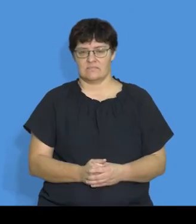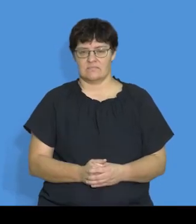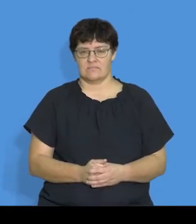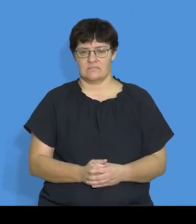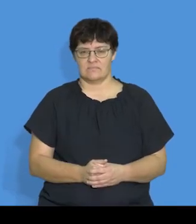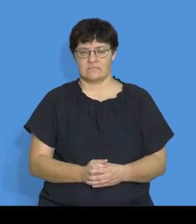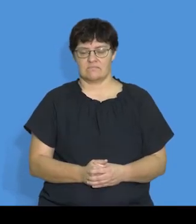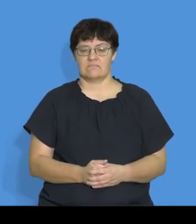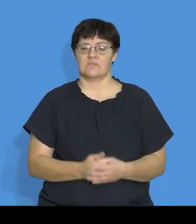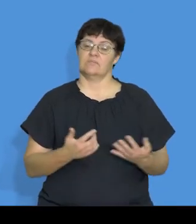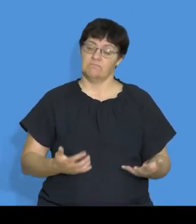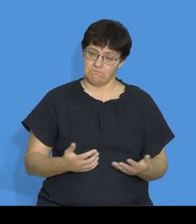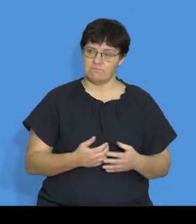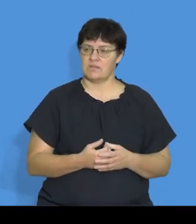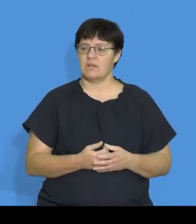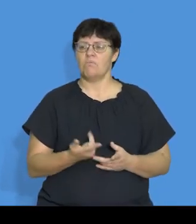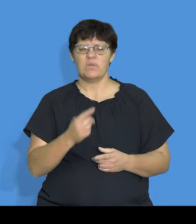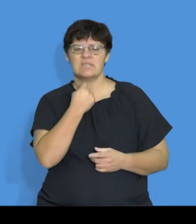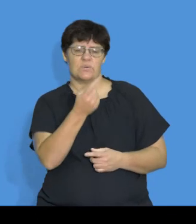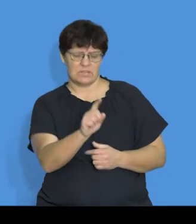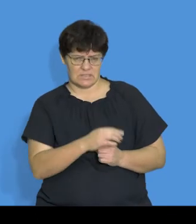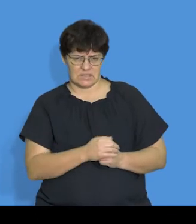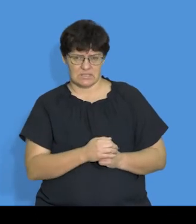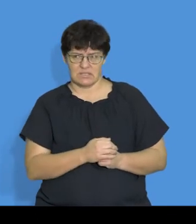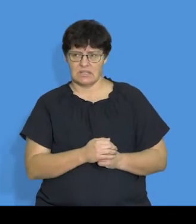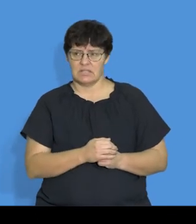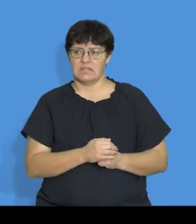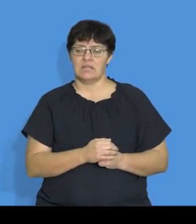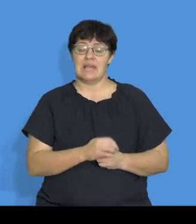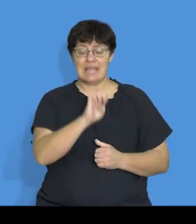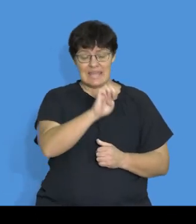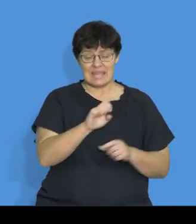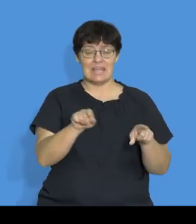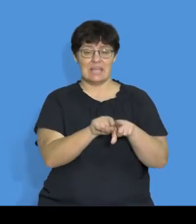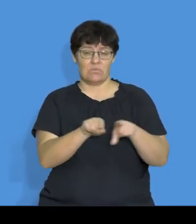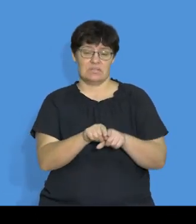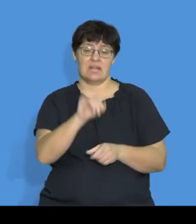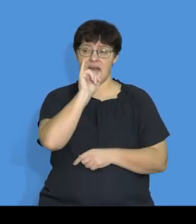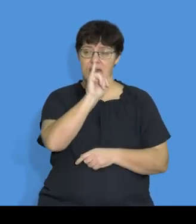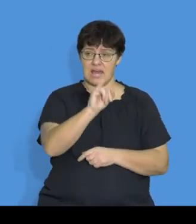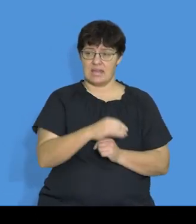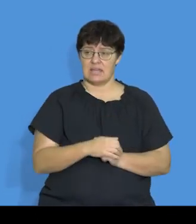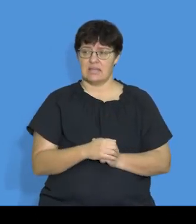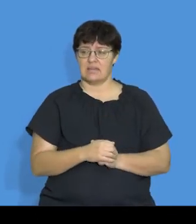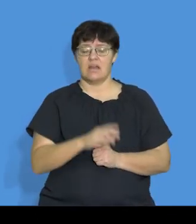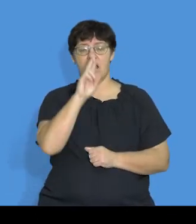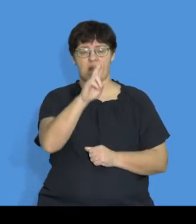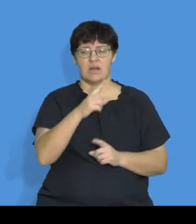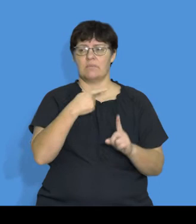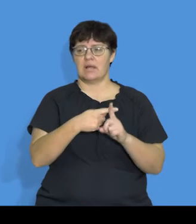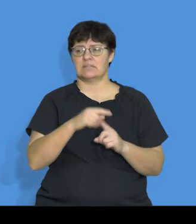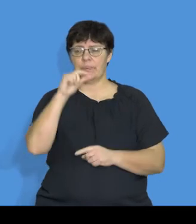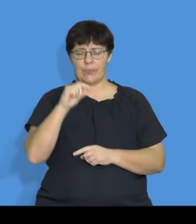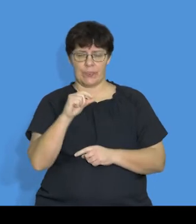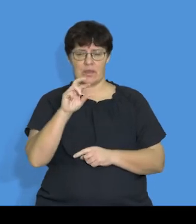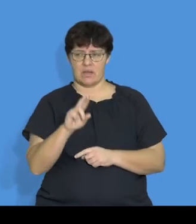All right, so we are simply saying the equation E is equals to I R plus small letter